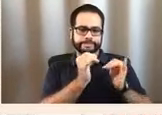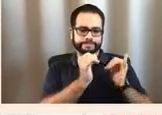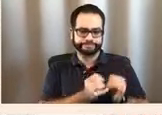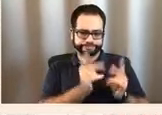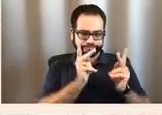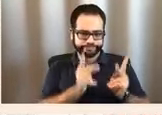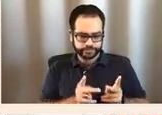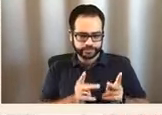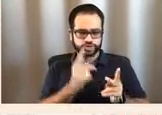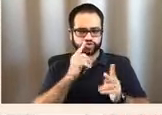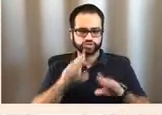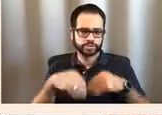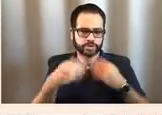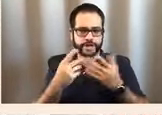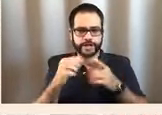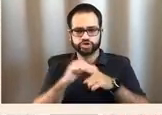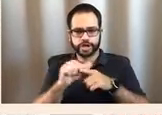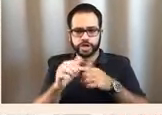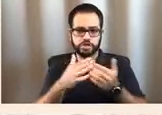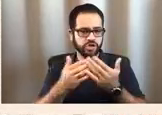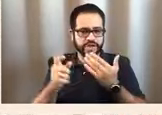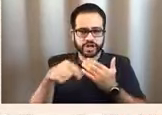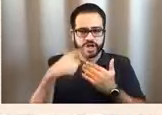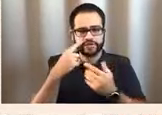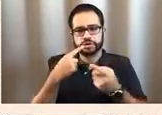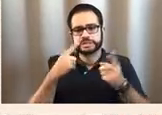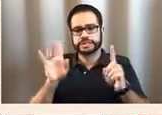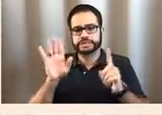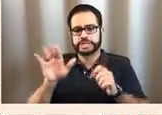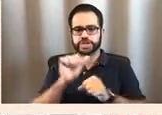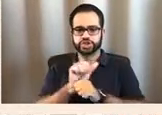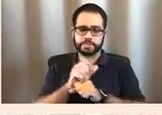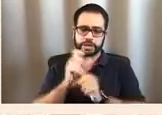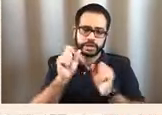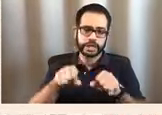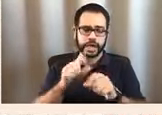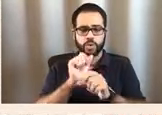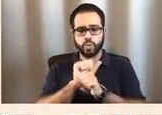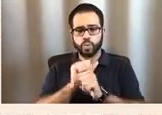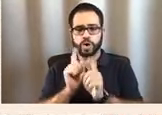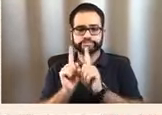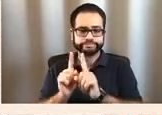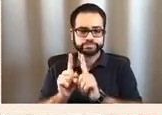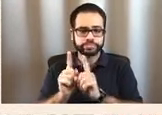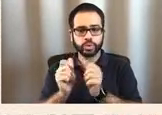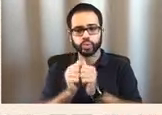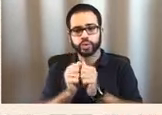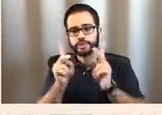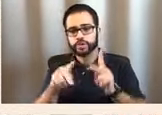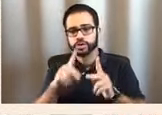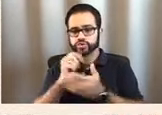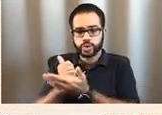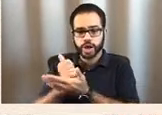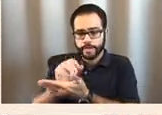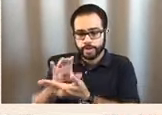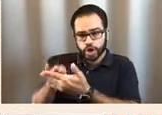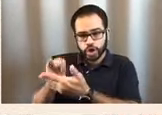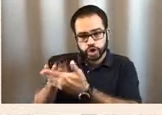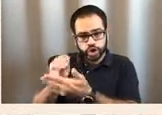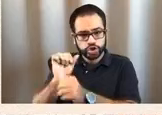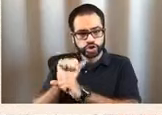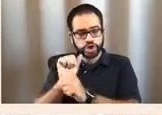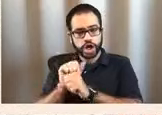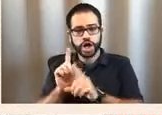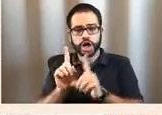for success in that job site. They can work side by side with the person to help them learn the job. They can help